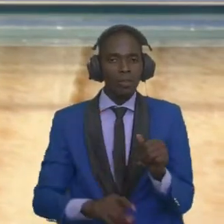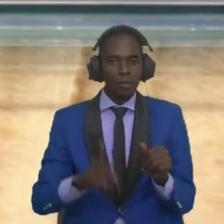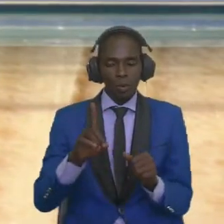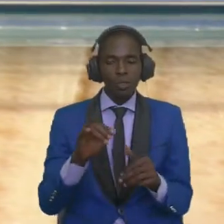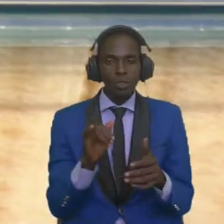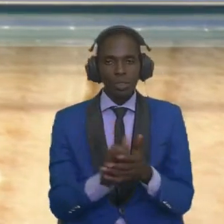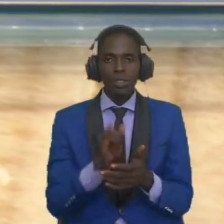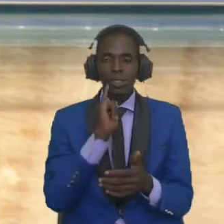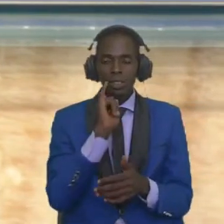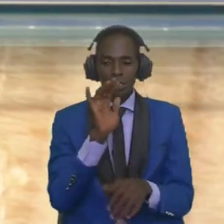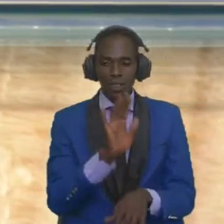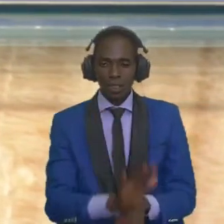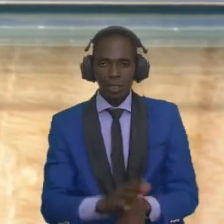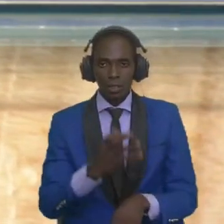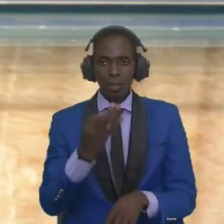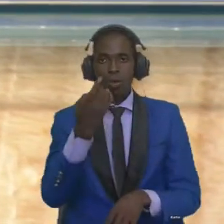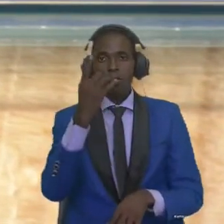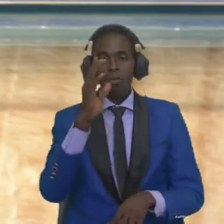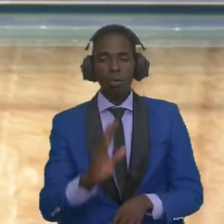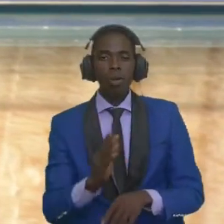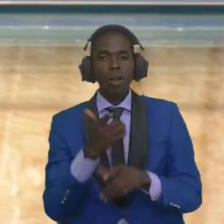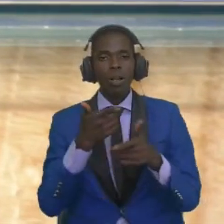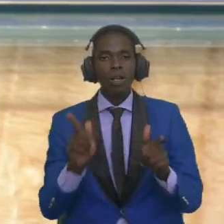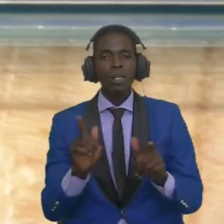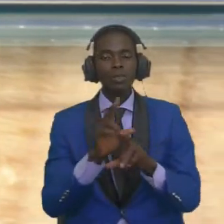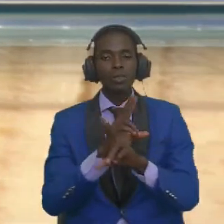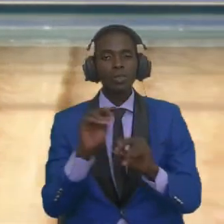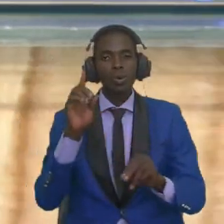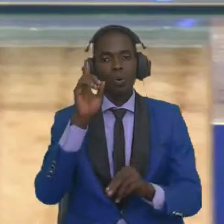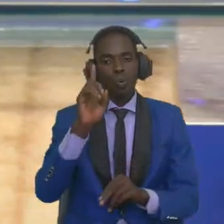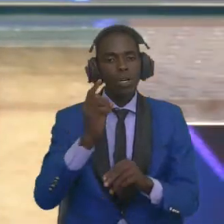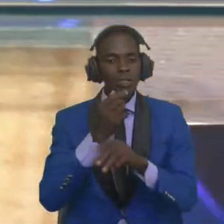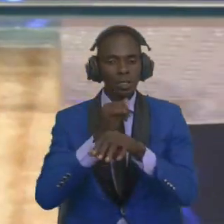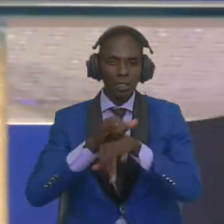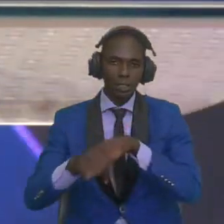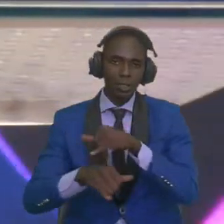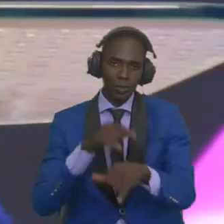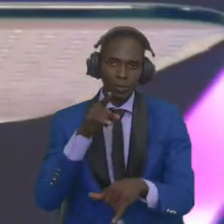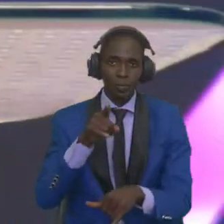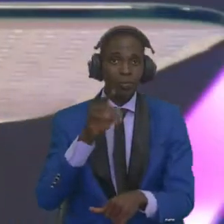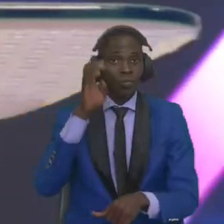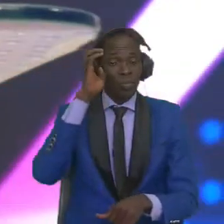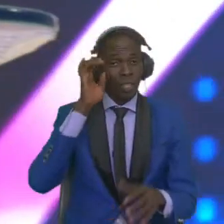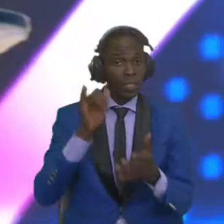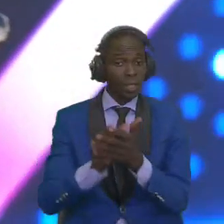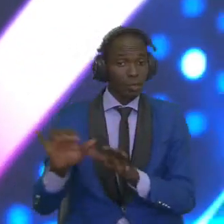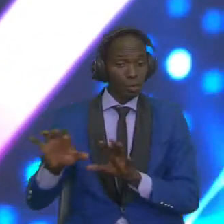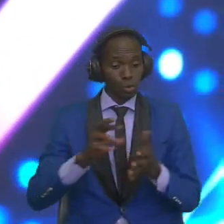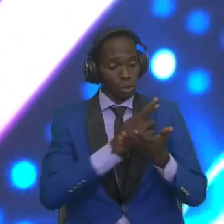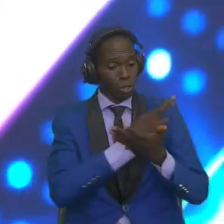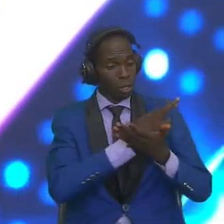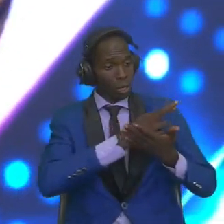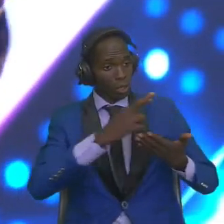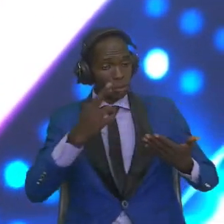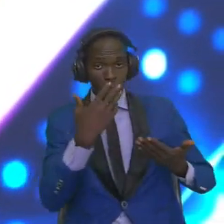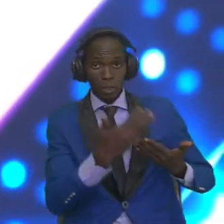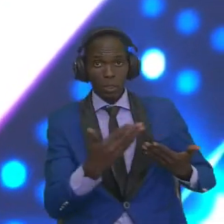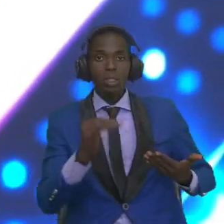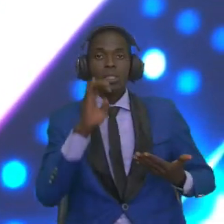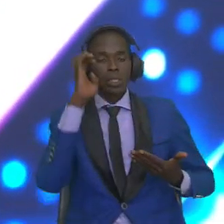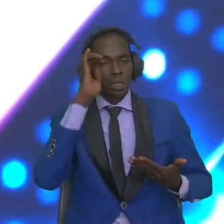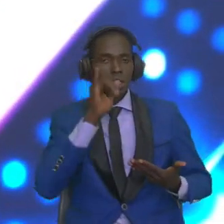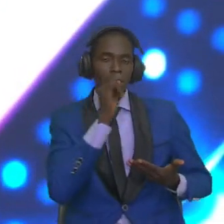little children, let no man deceive you. He that doeth righteousness is righteous, even as